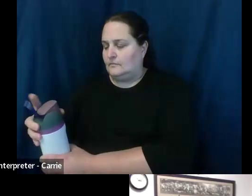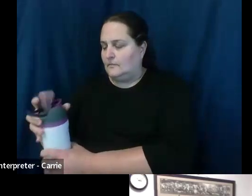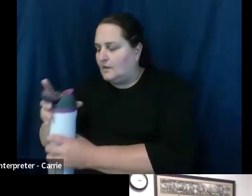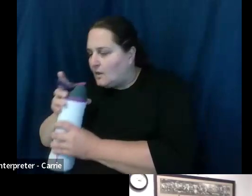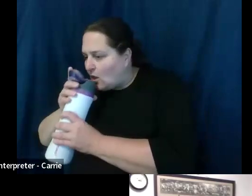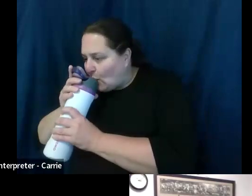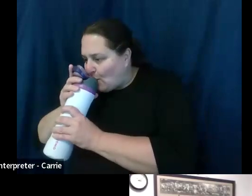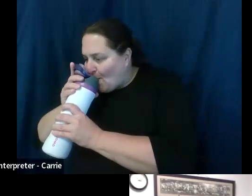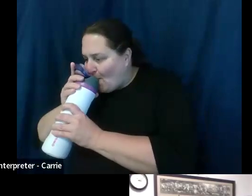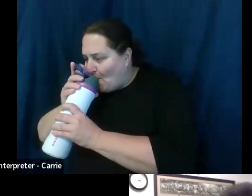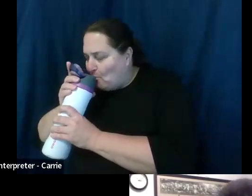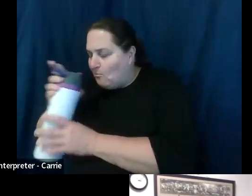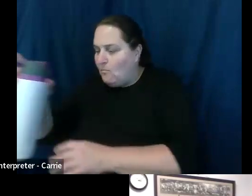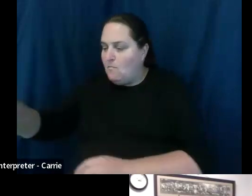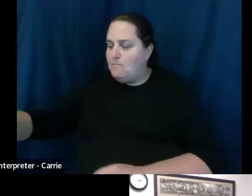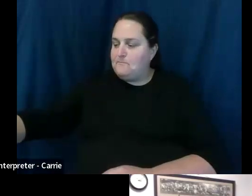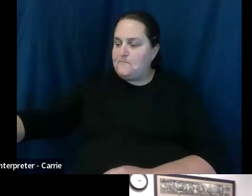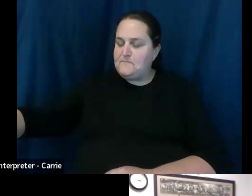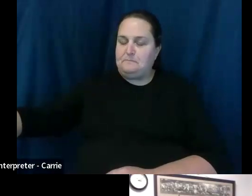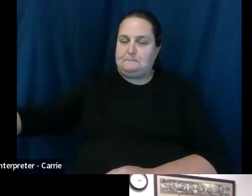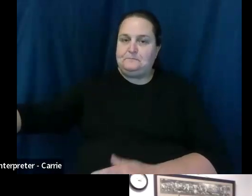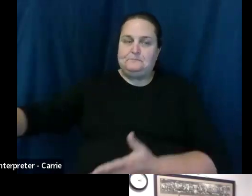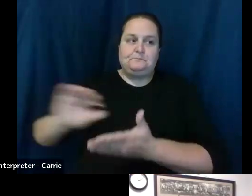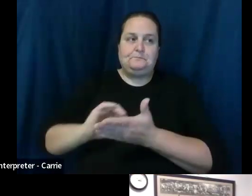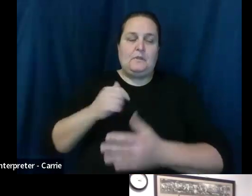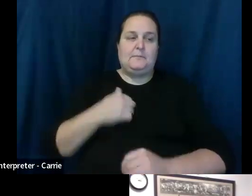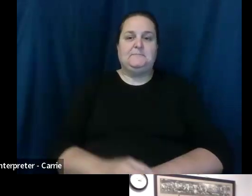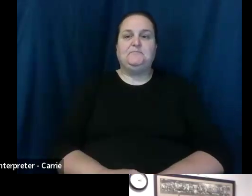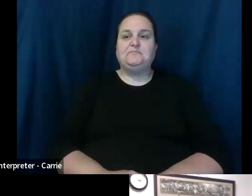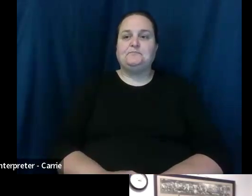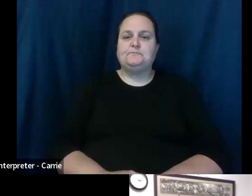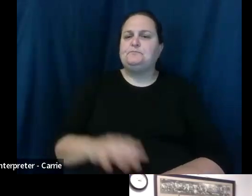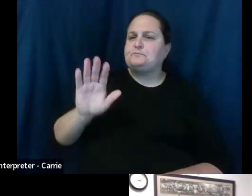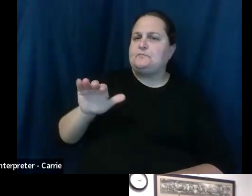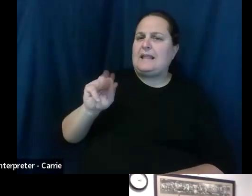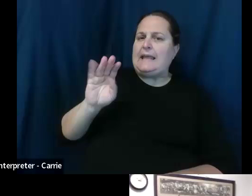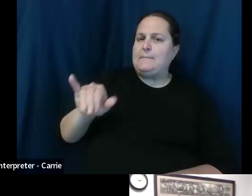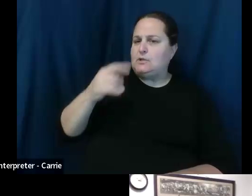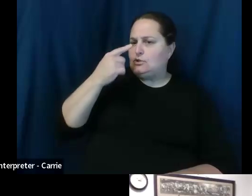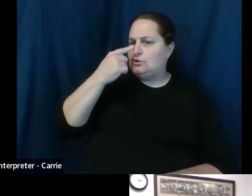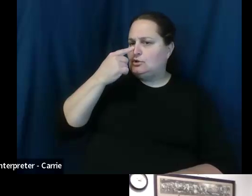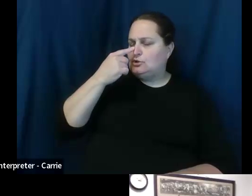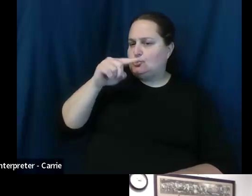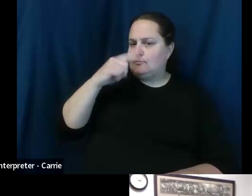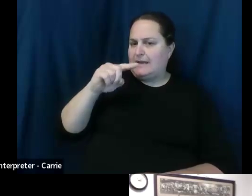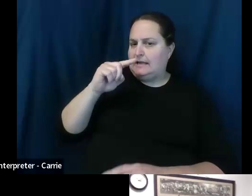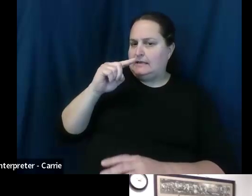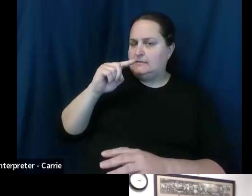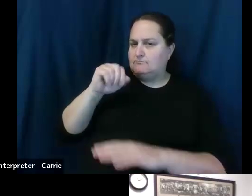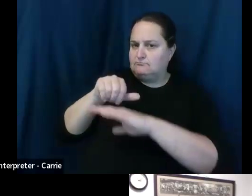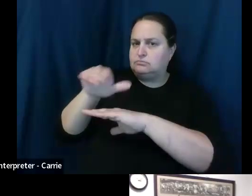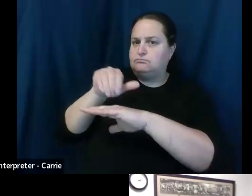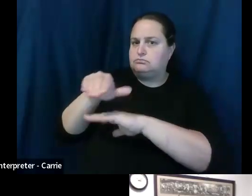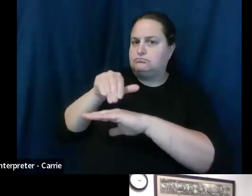Hey, Amy, can you message Rachel and see how here? We'll just start sending our